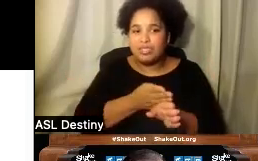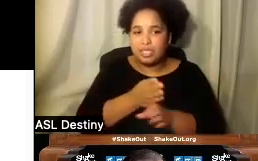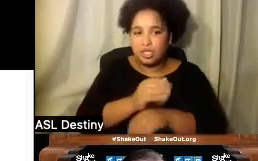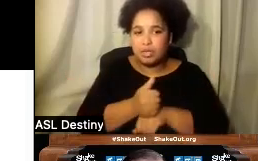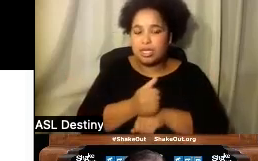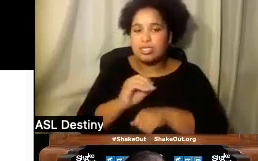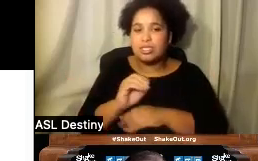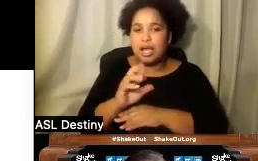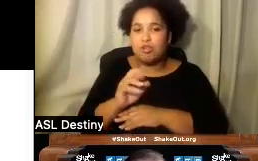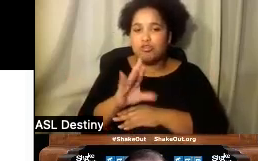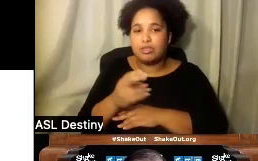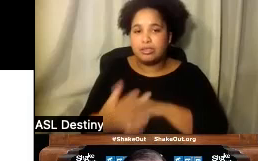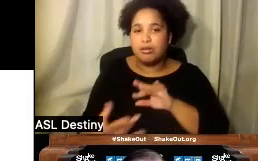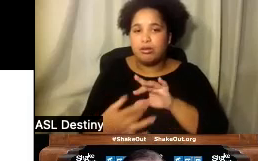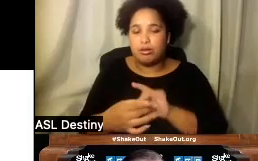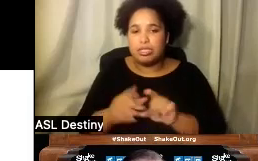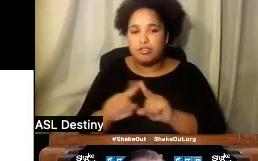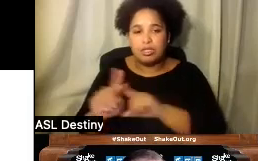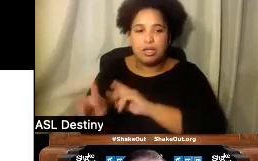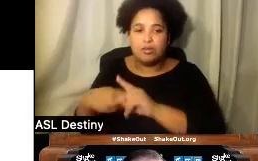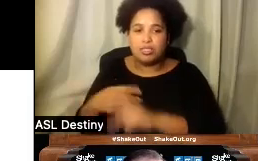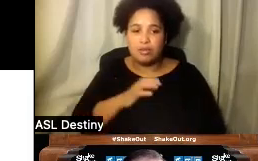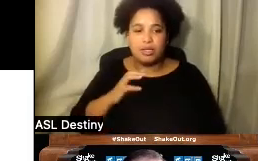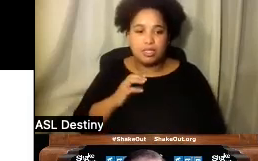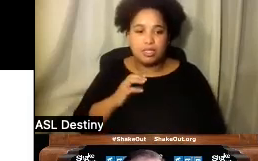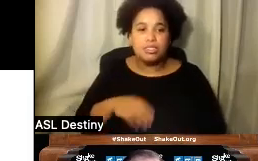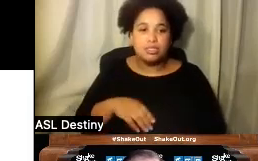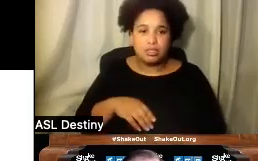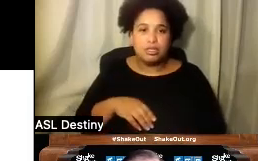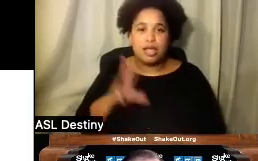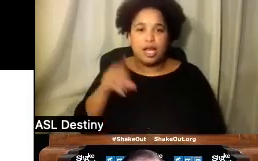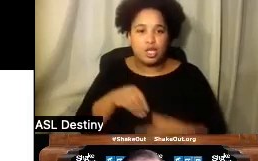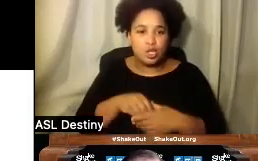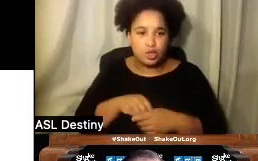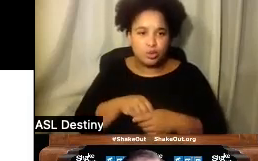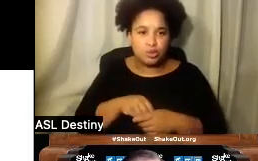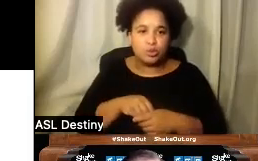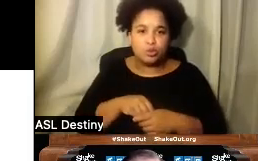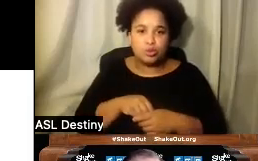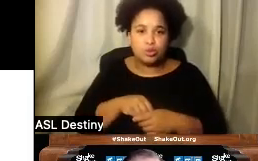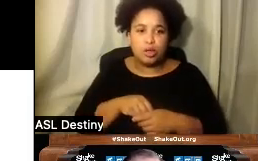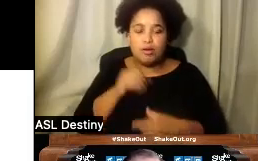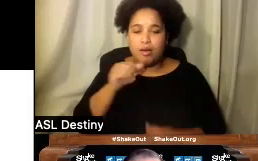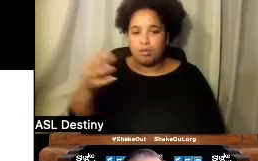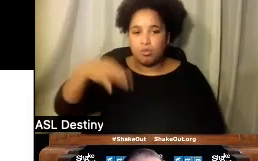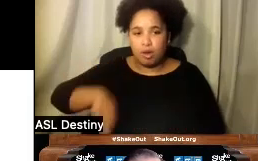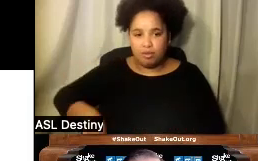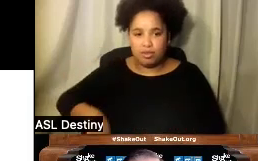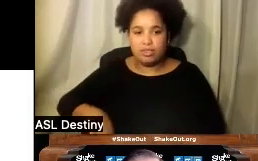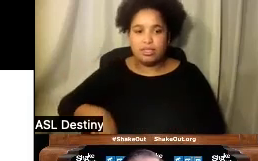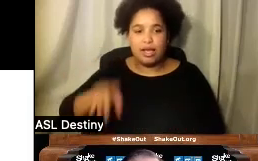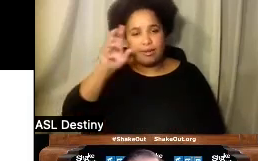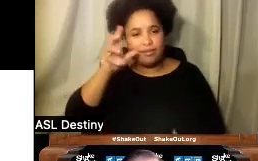the organizer of today's workshop, as we are focusing on nonprofits and how they can get grant